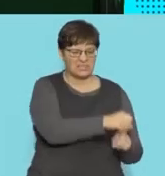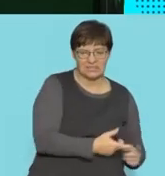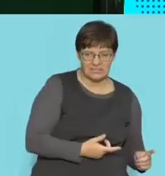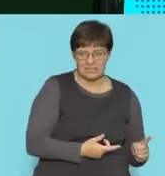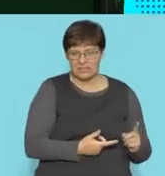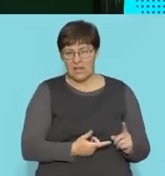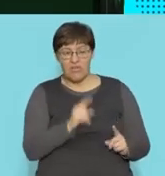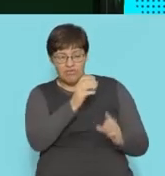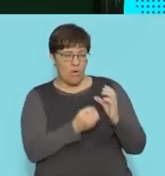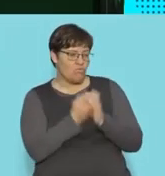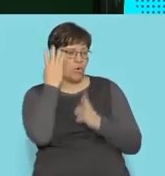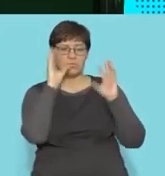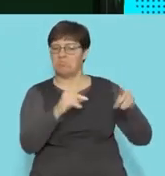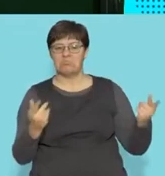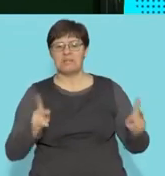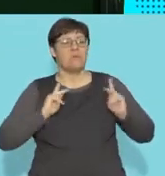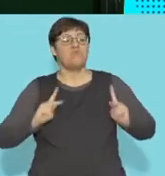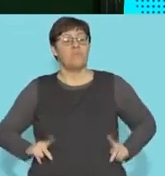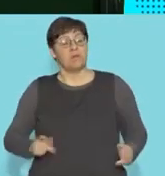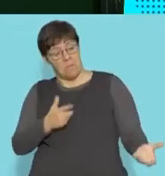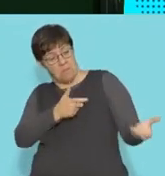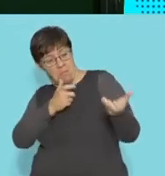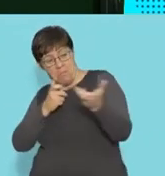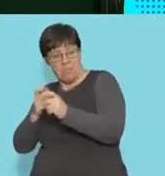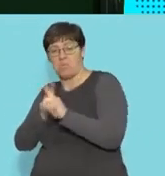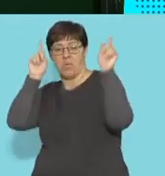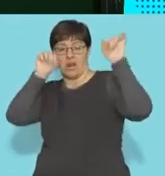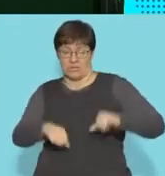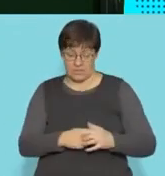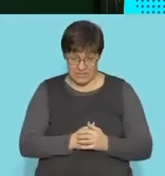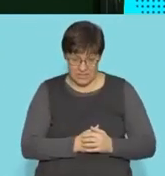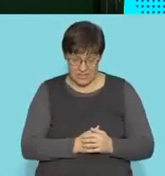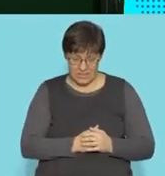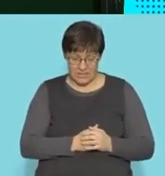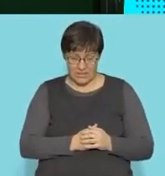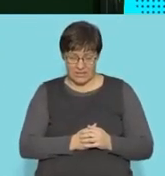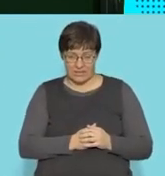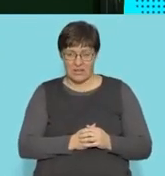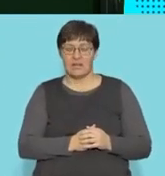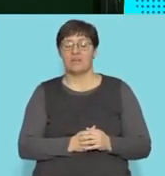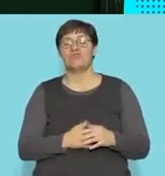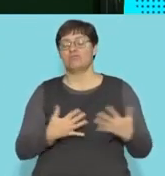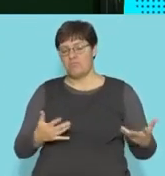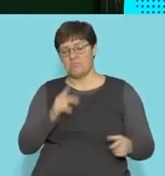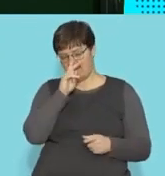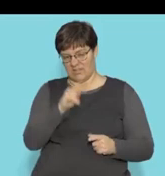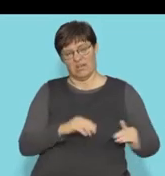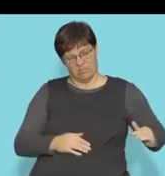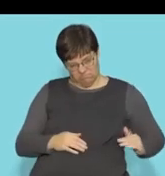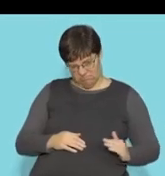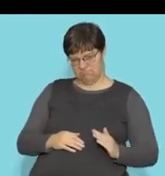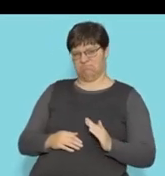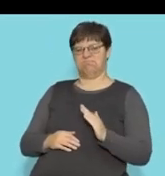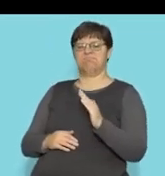nothing to stop their growth. Even humans were not allowed to hunt them to keep their numbers down. And so we see